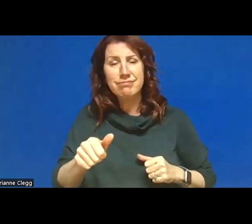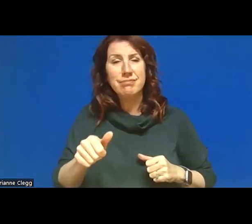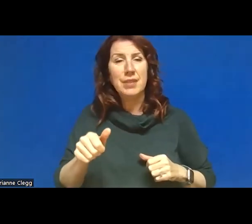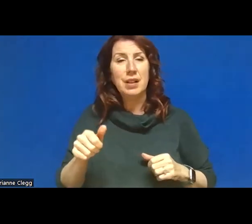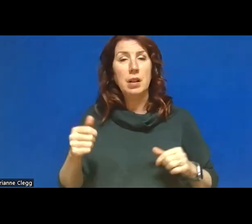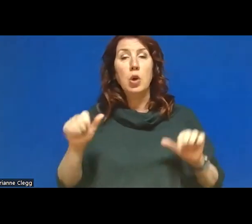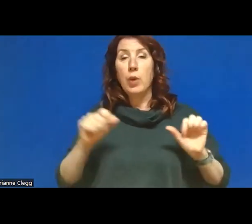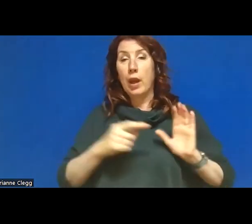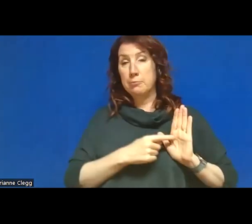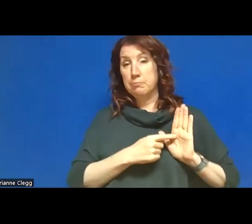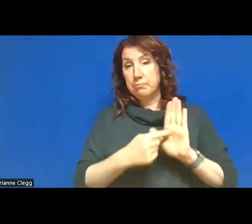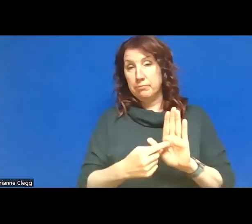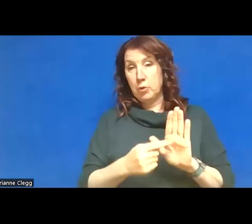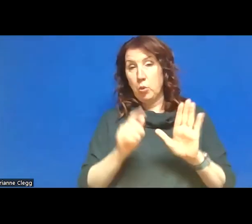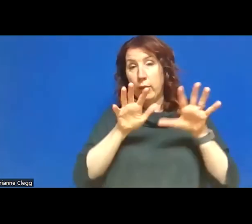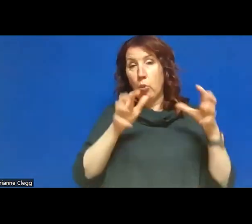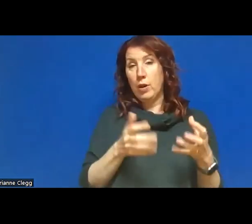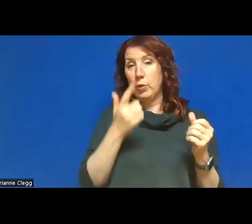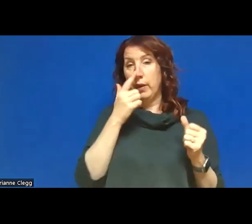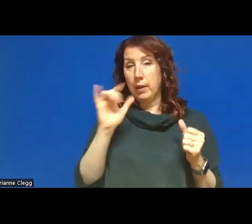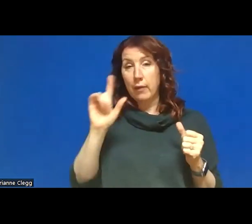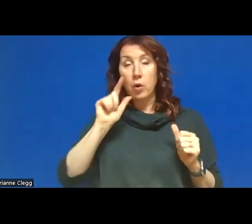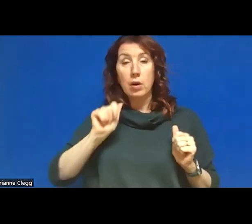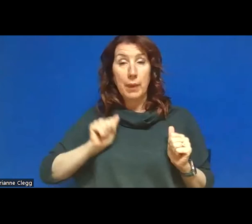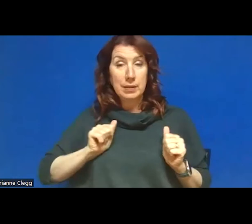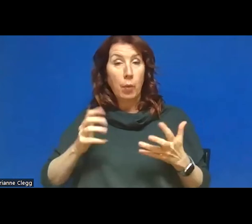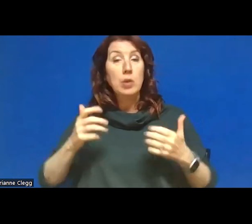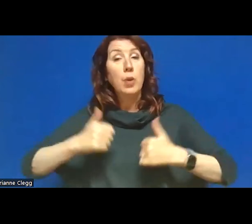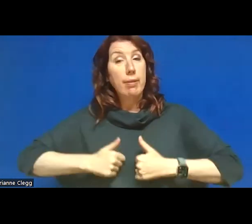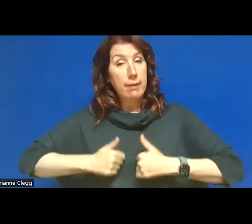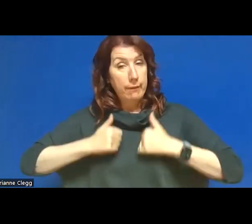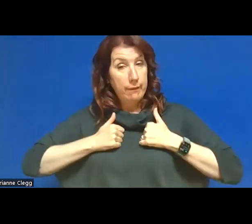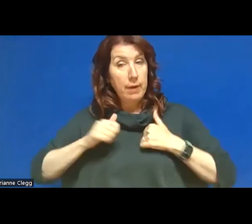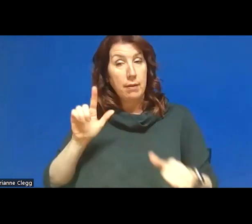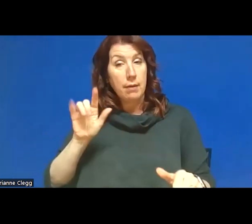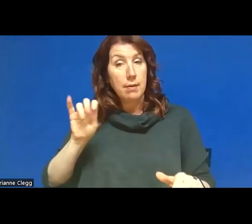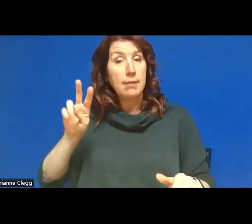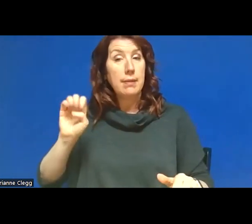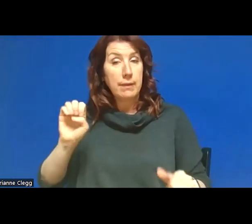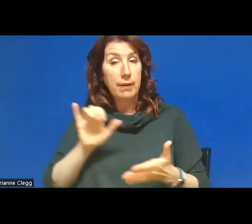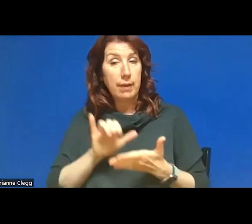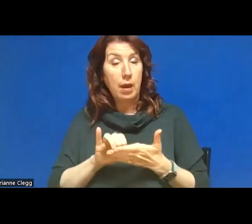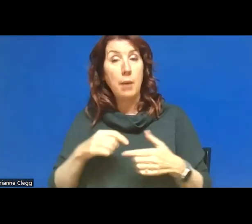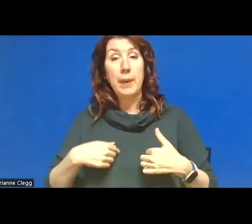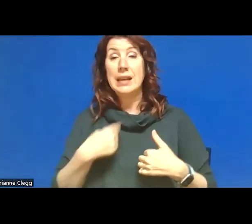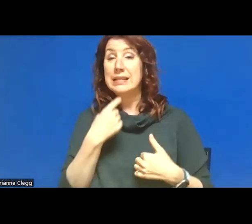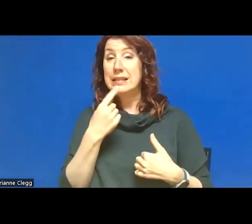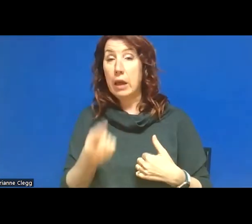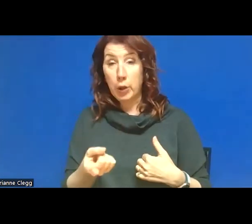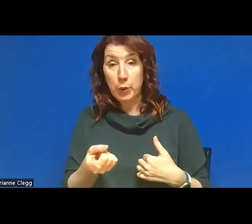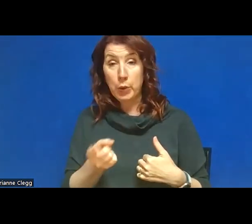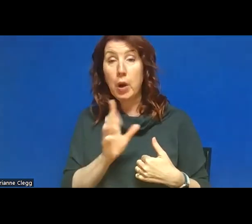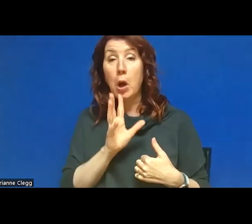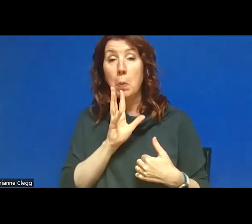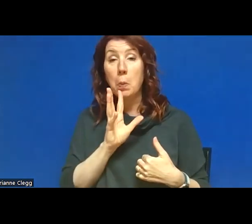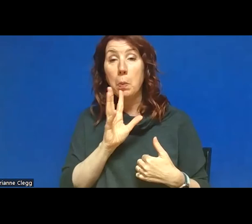outwards what the world is supposed to look like, but for me, I want to live it. I don't want to tell you. I don't want to have to be seen doing